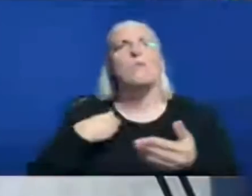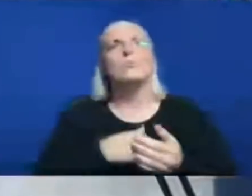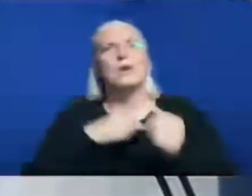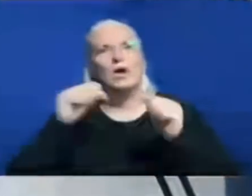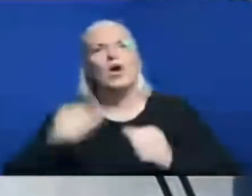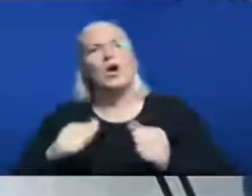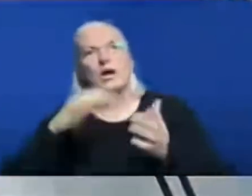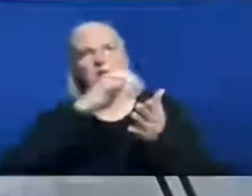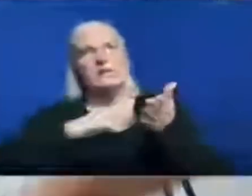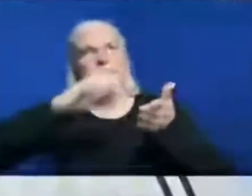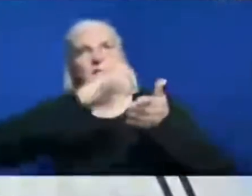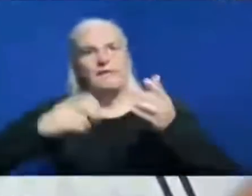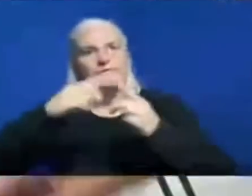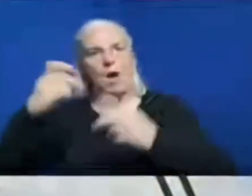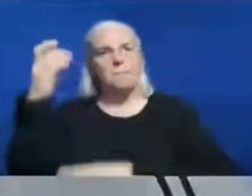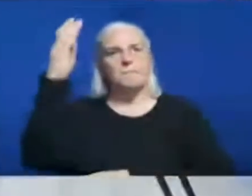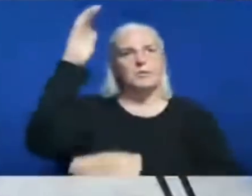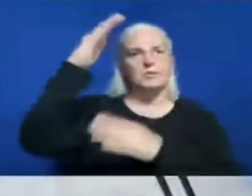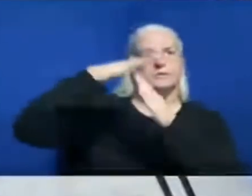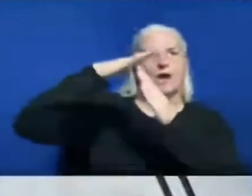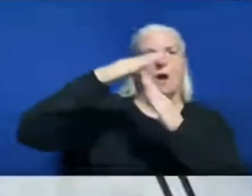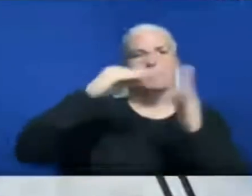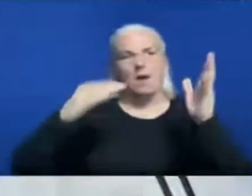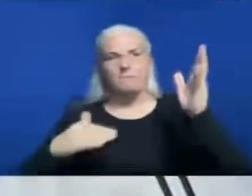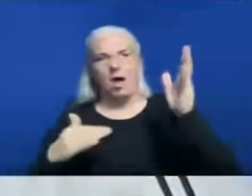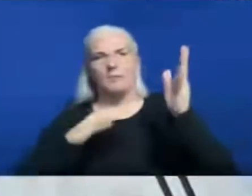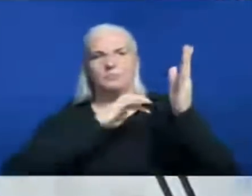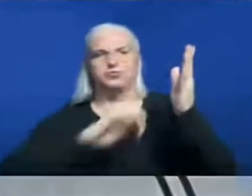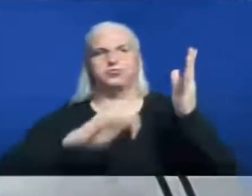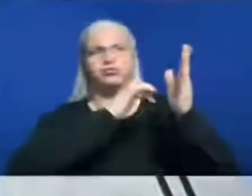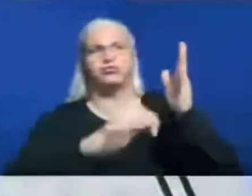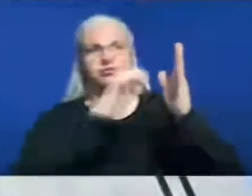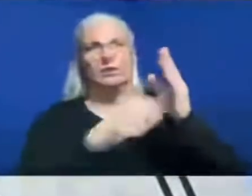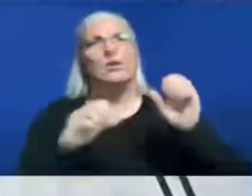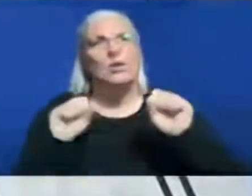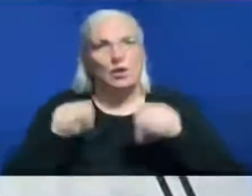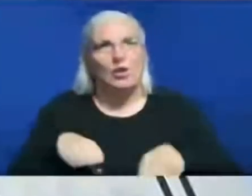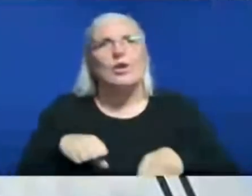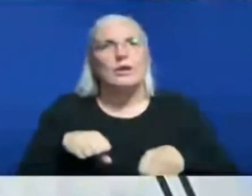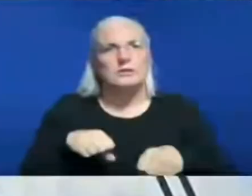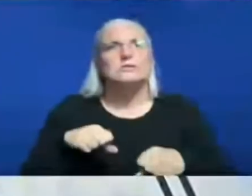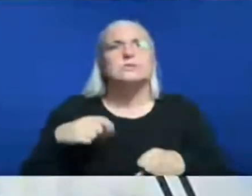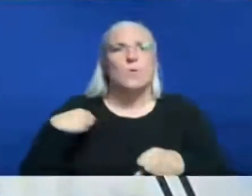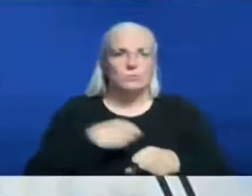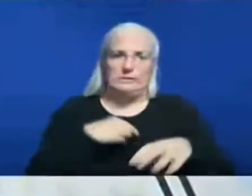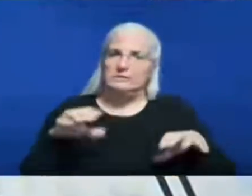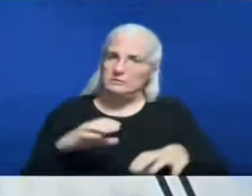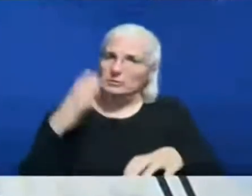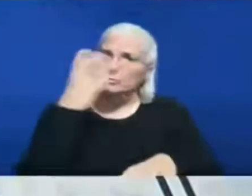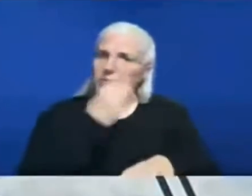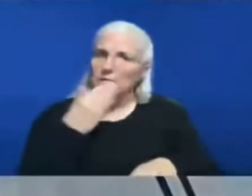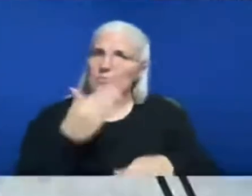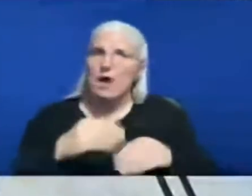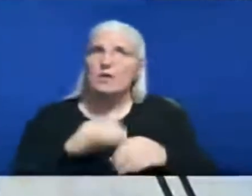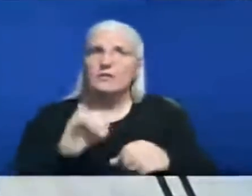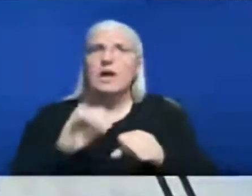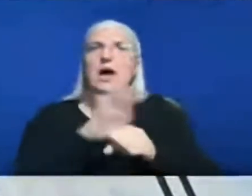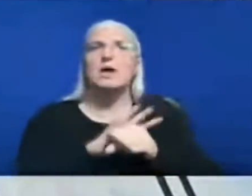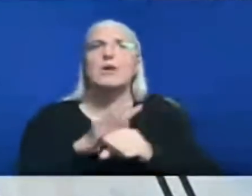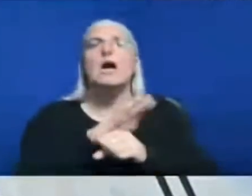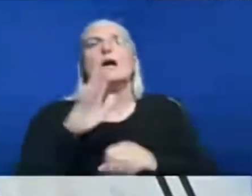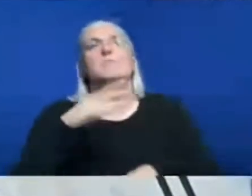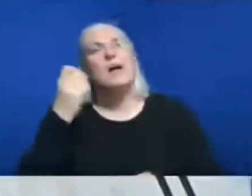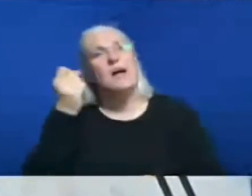helispot. We tried to go after it on this side. We had rollout on it, and again, rollout, heavy material, heavy timber, and this